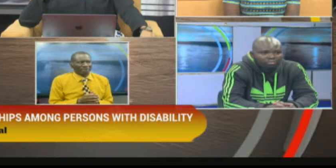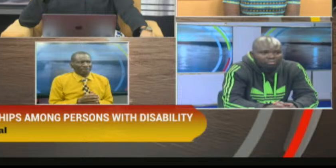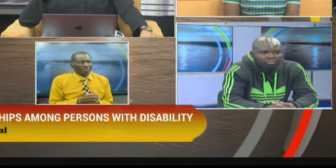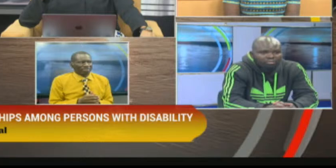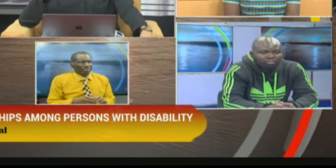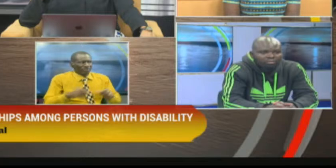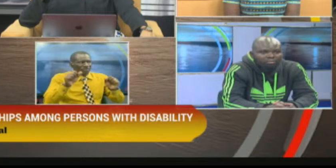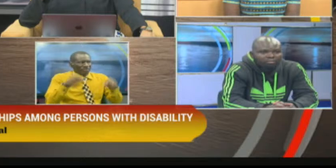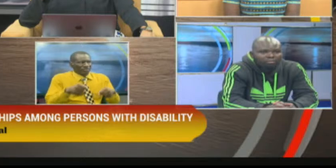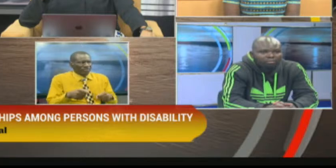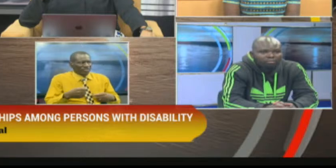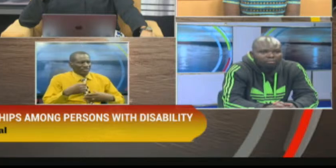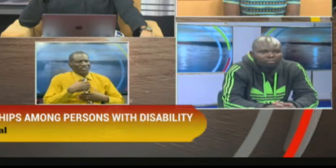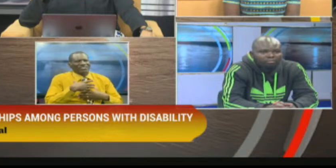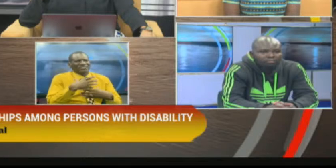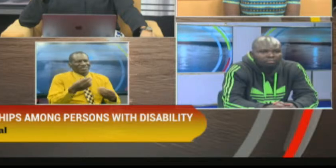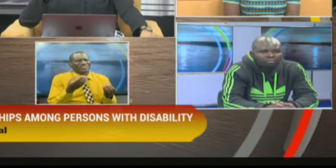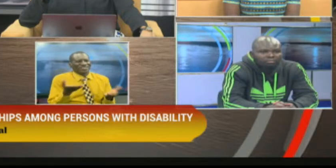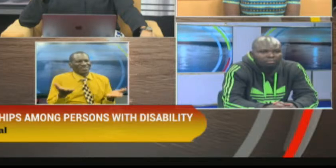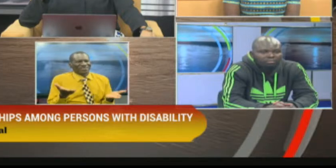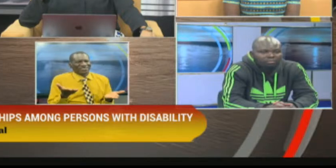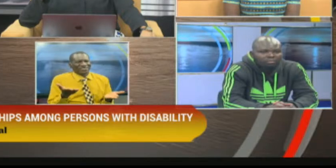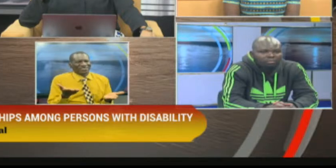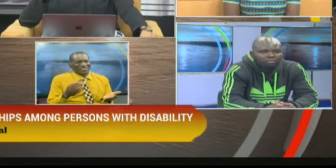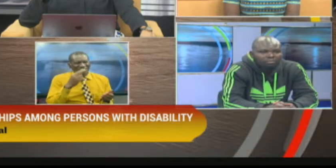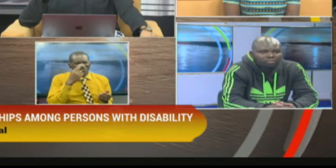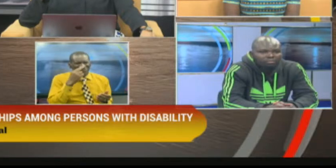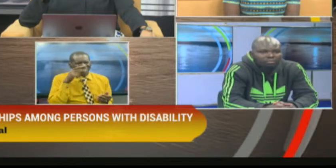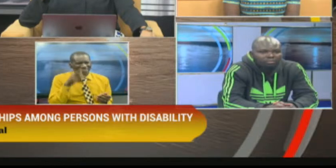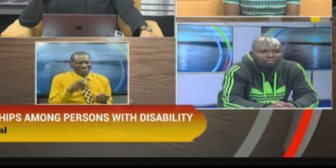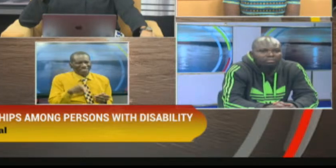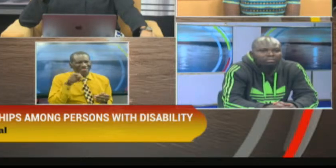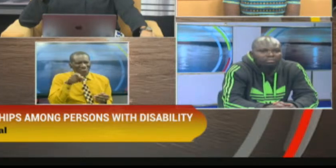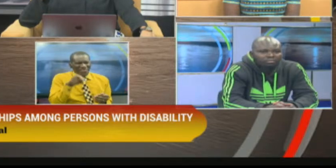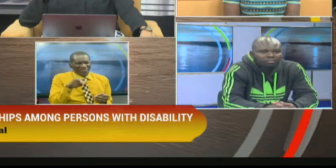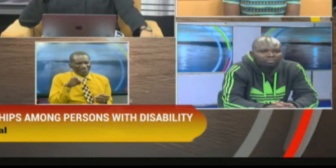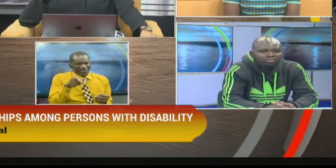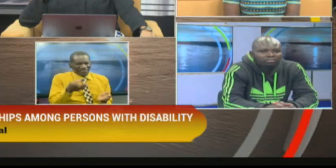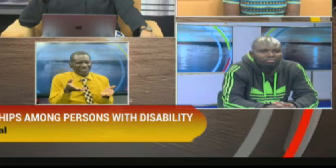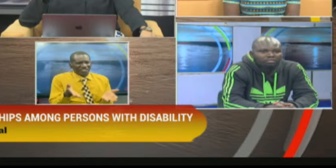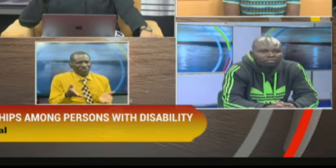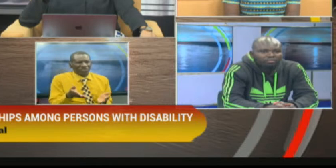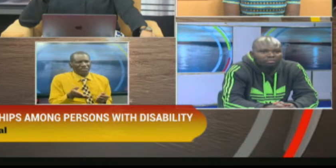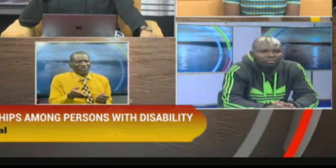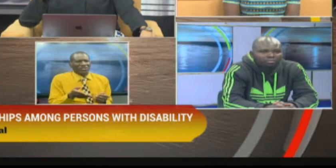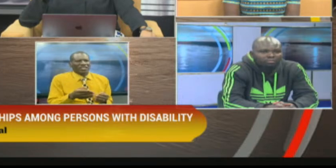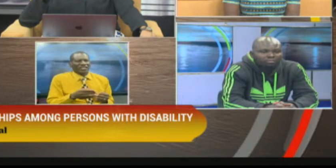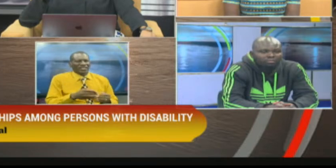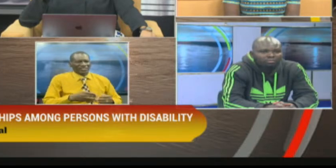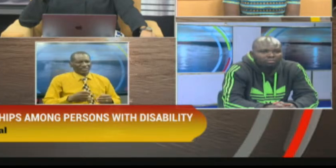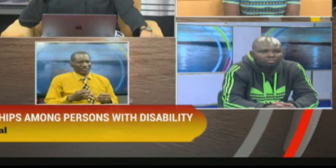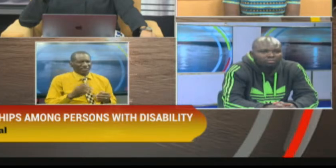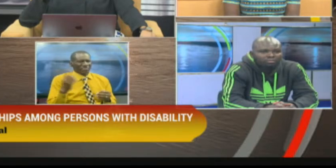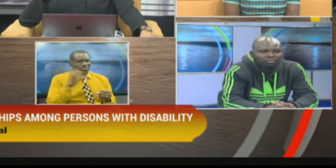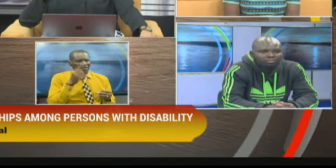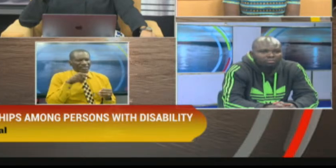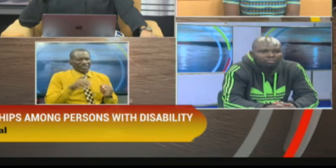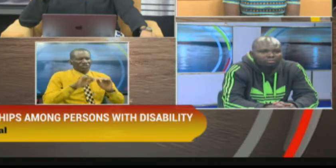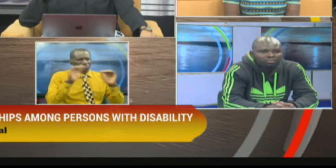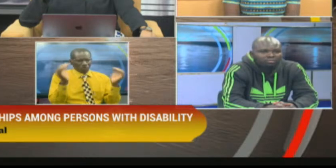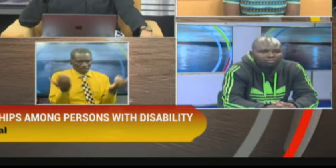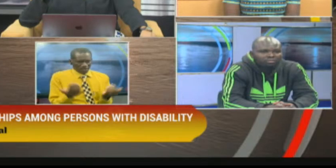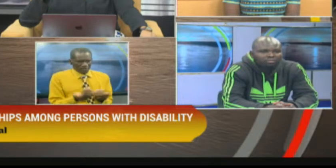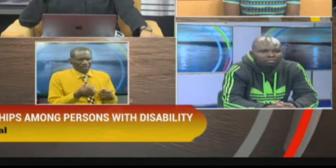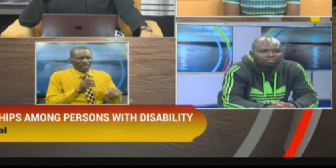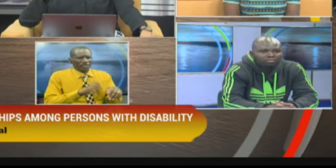Yes, it's very interesting, because this one now is affecting the whole family in the world. When